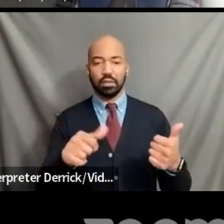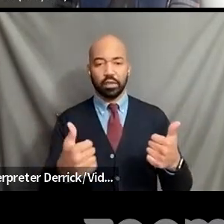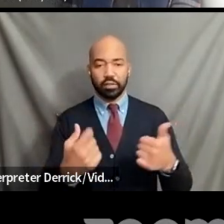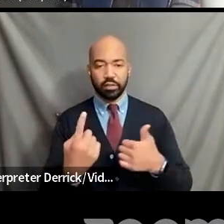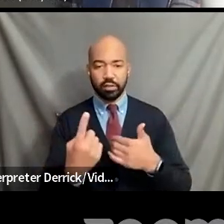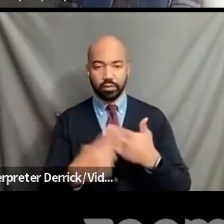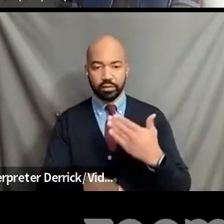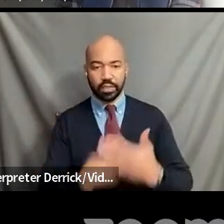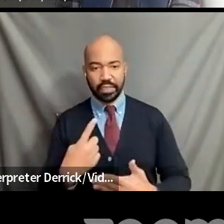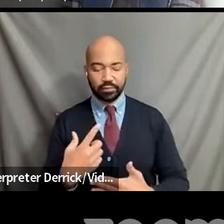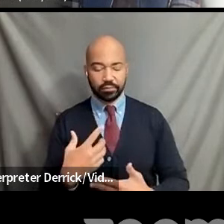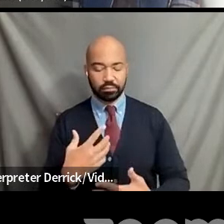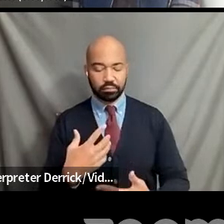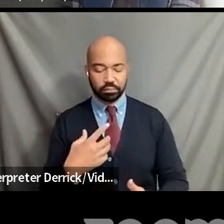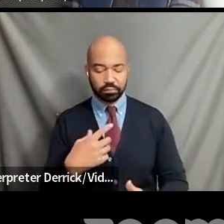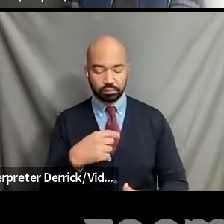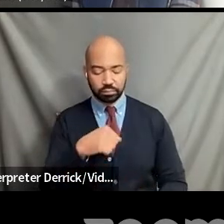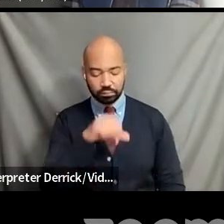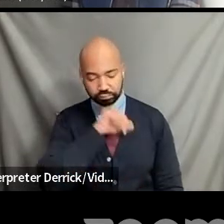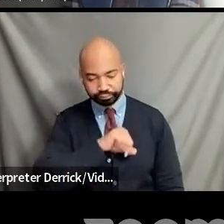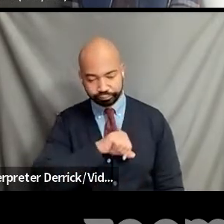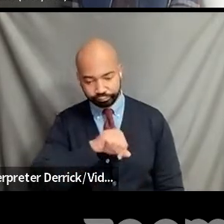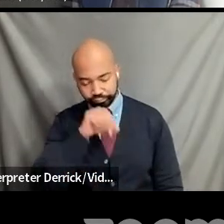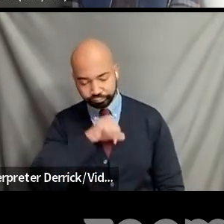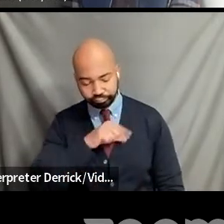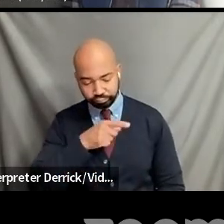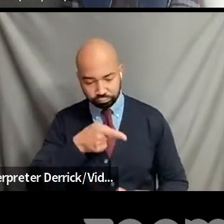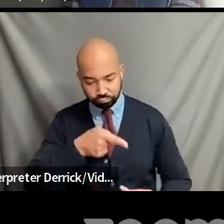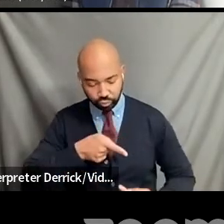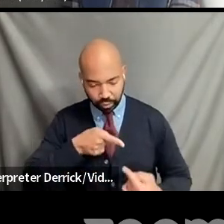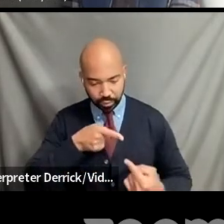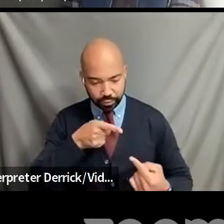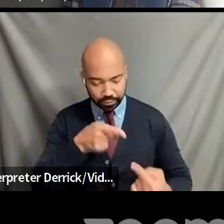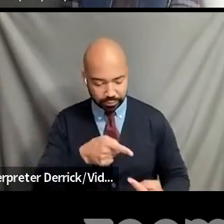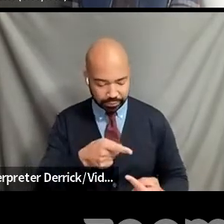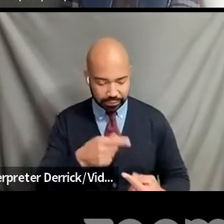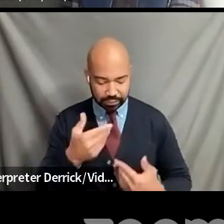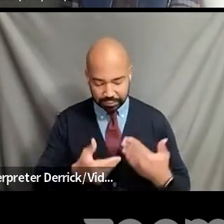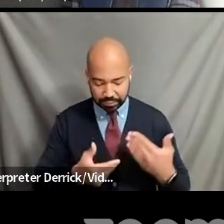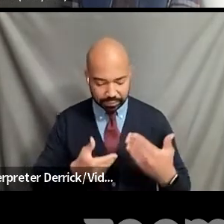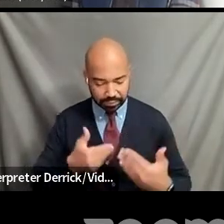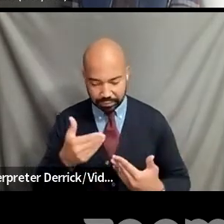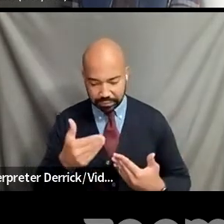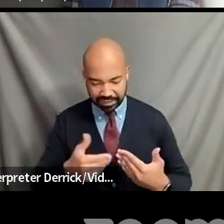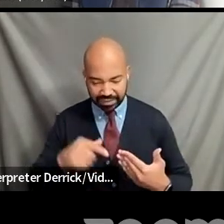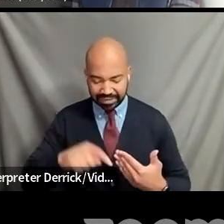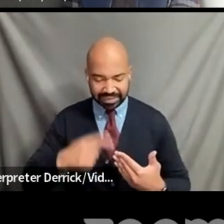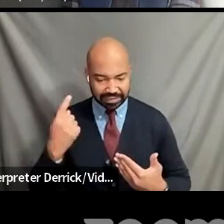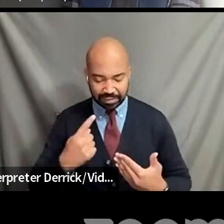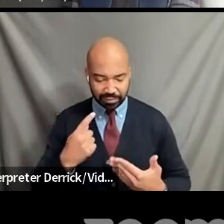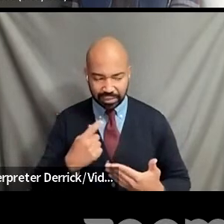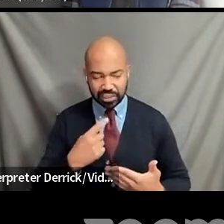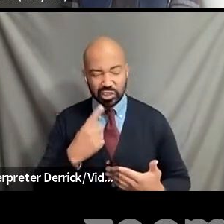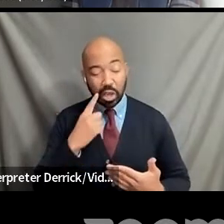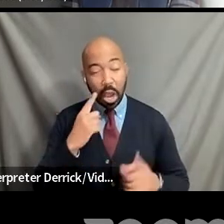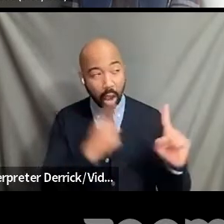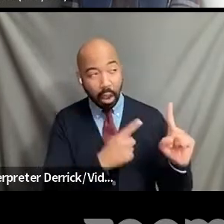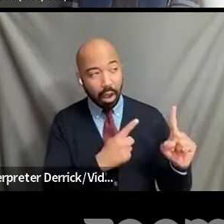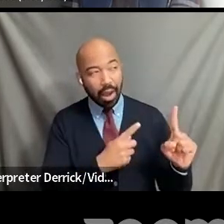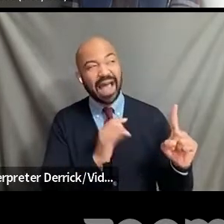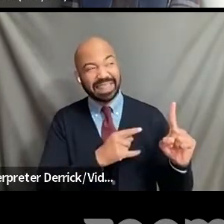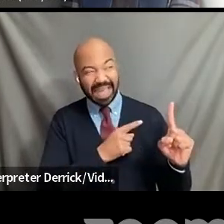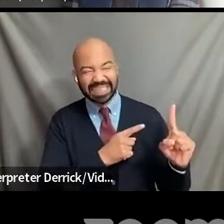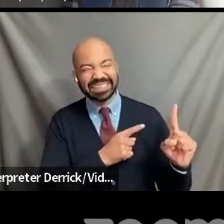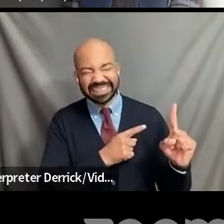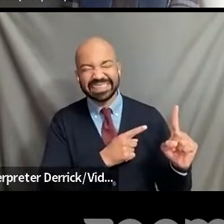you may be struggling and you need to have an anchor to basically keep you together. And so my love